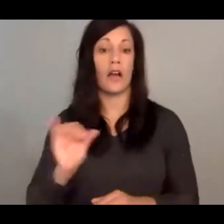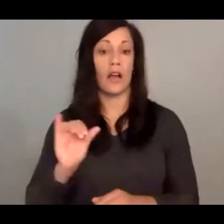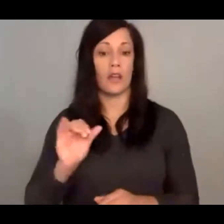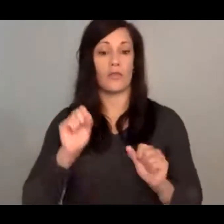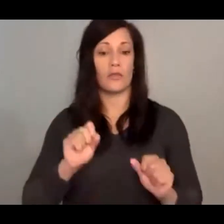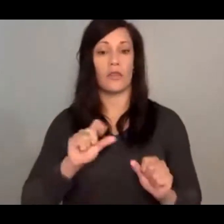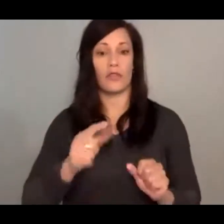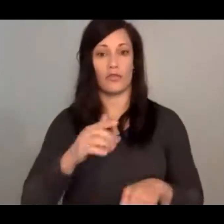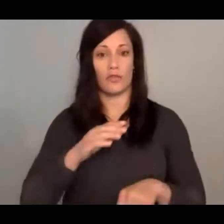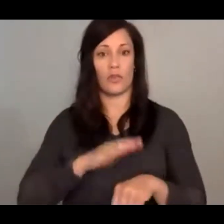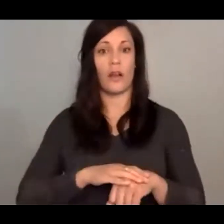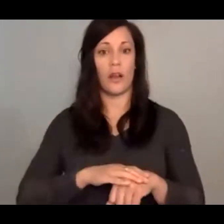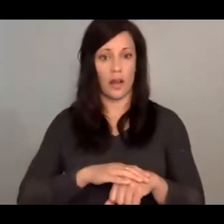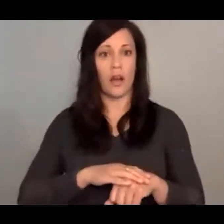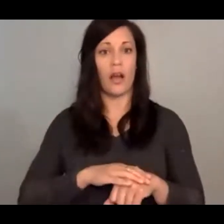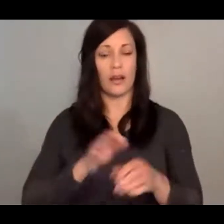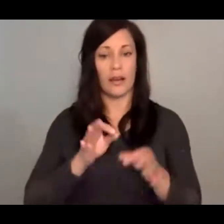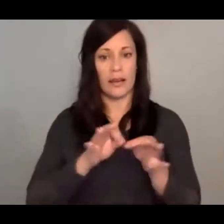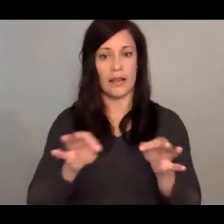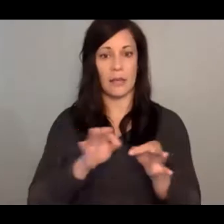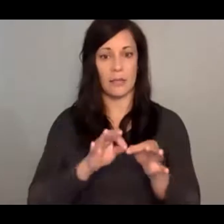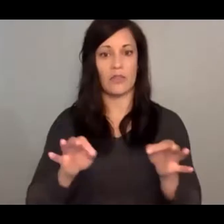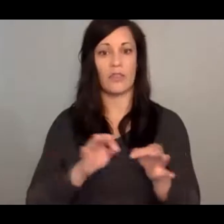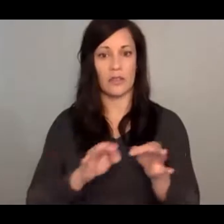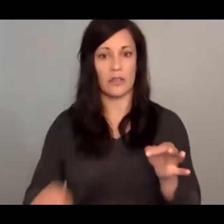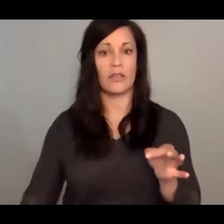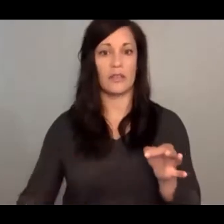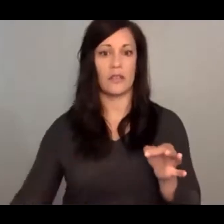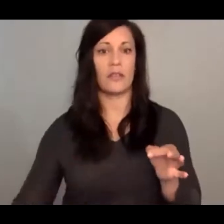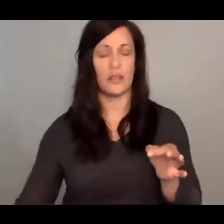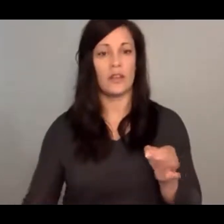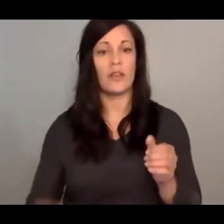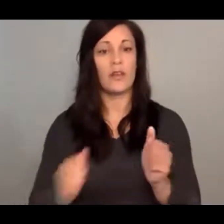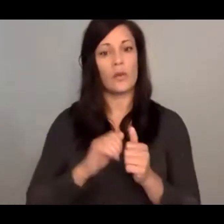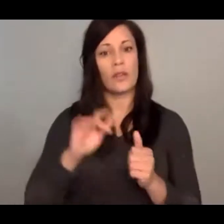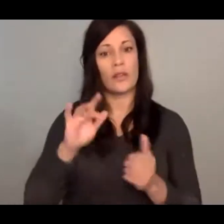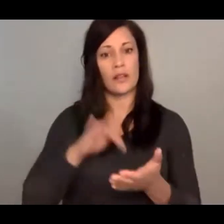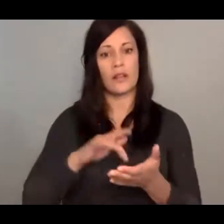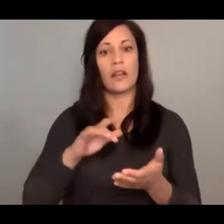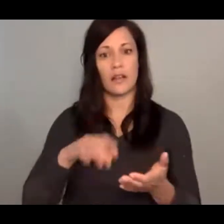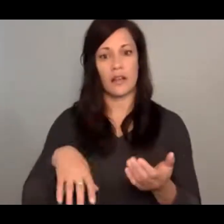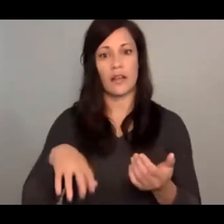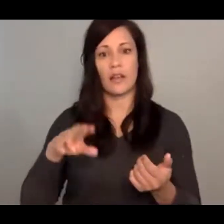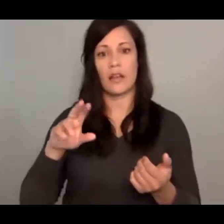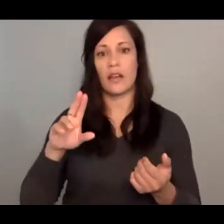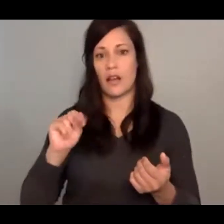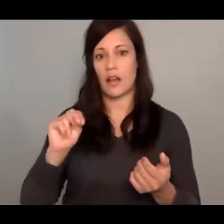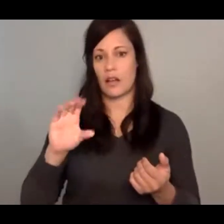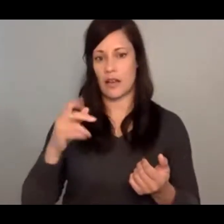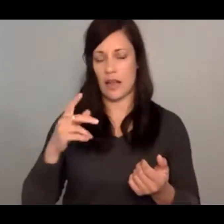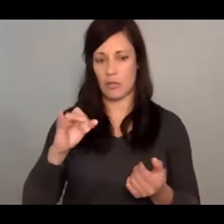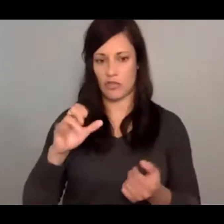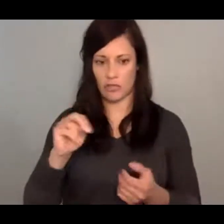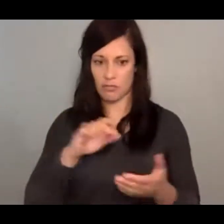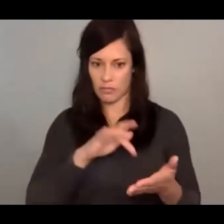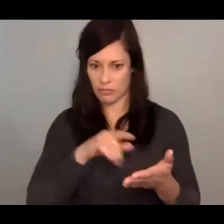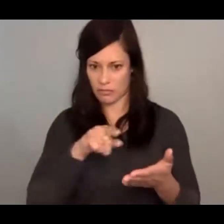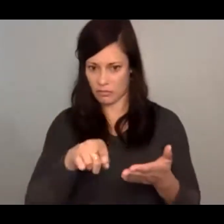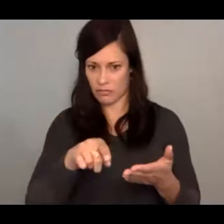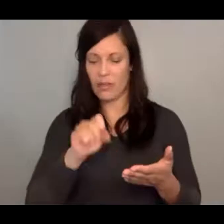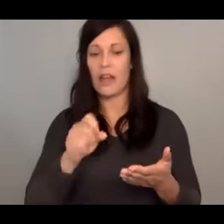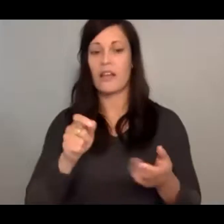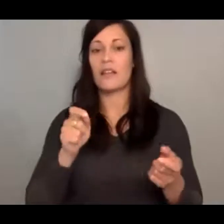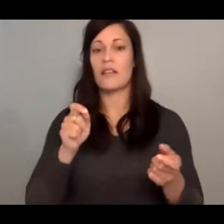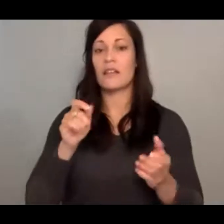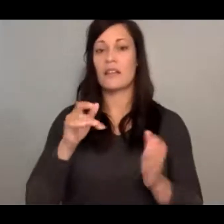enable automatically generated captions by clicking on the closed caption live transcript button in the meeting control bar and then